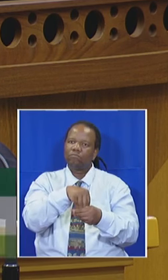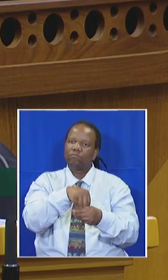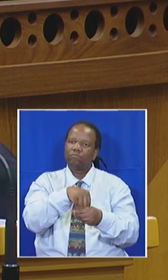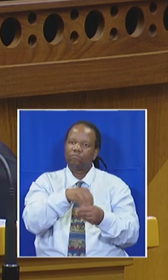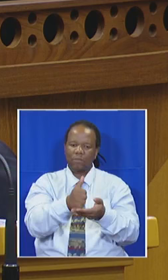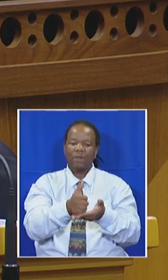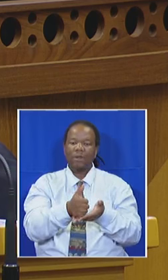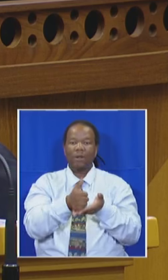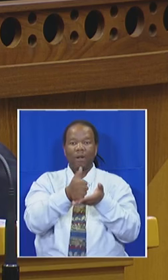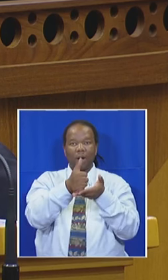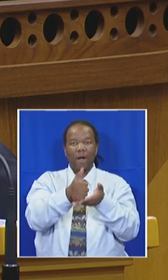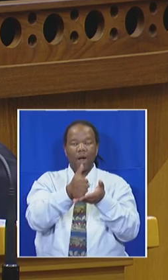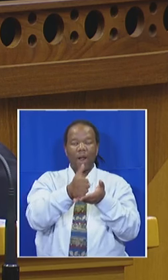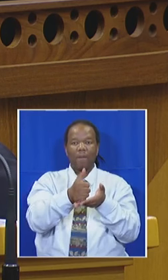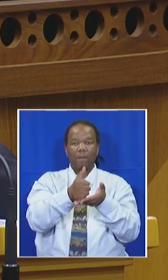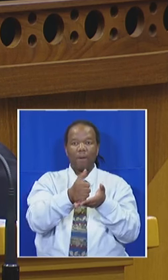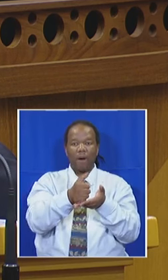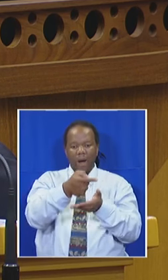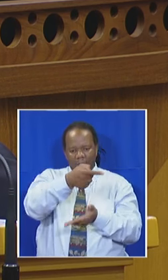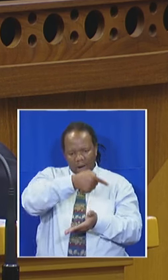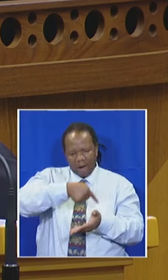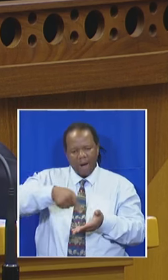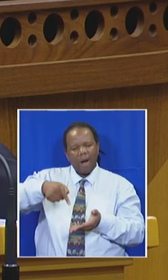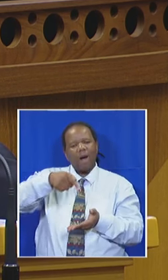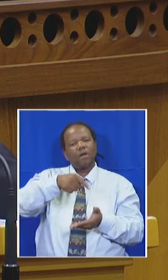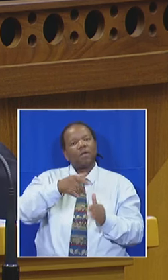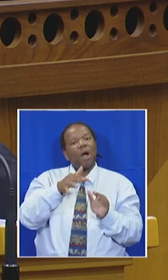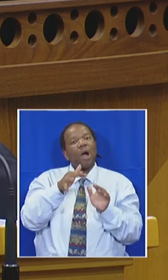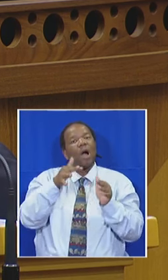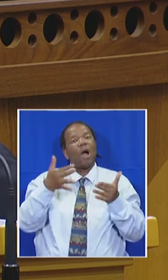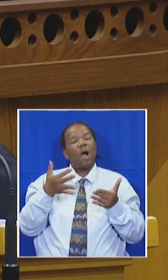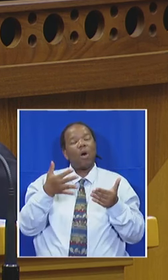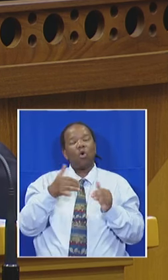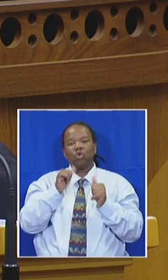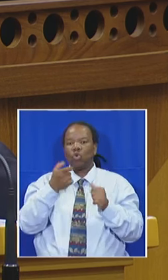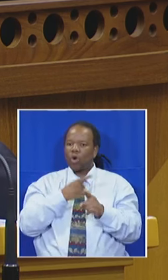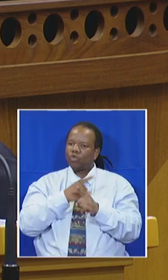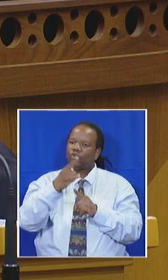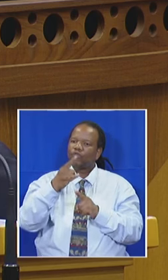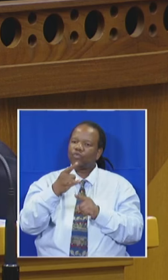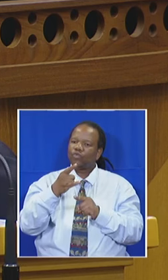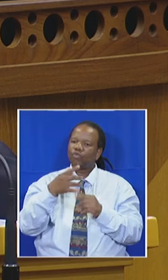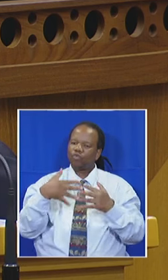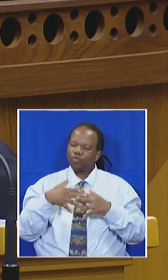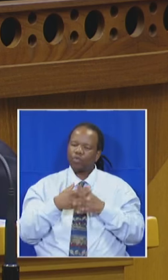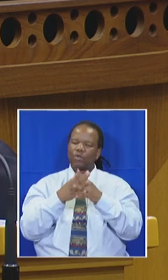us to achieve a truly united, non-racial, and